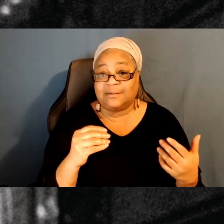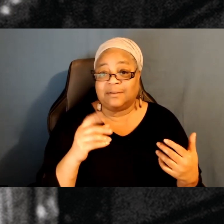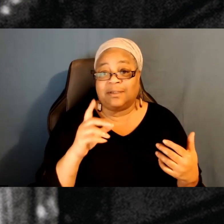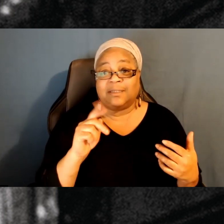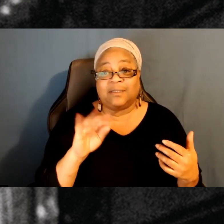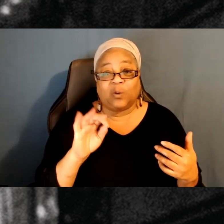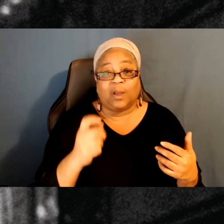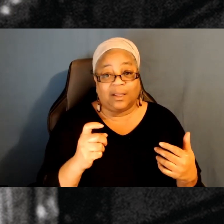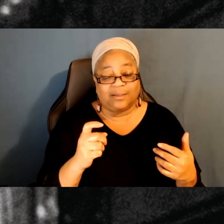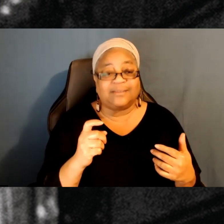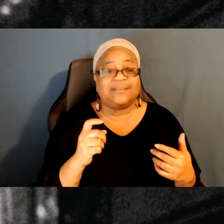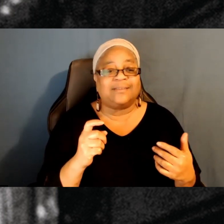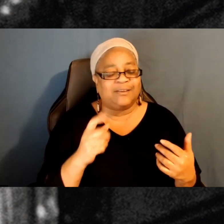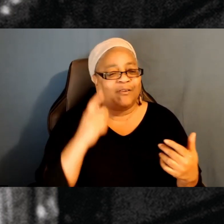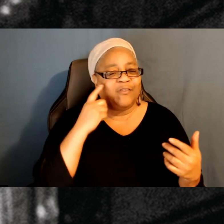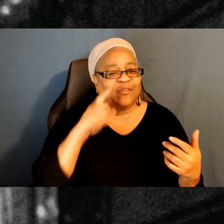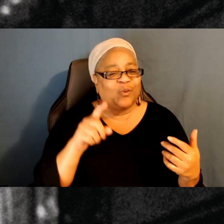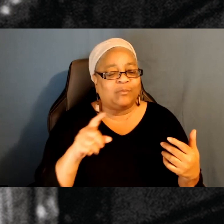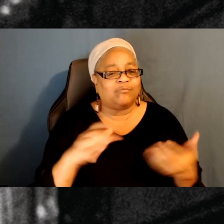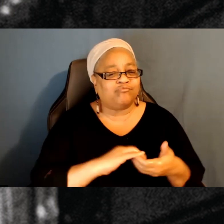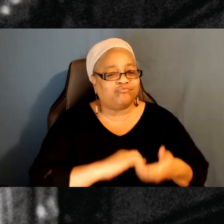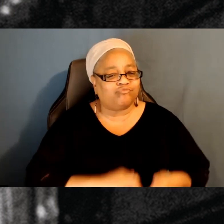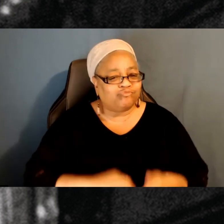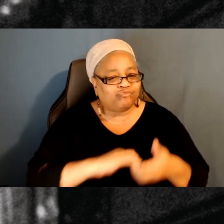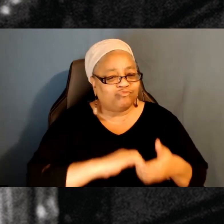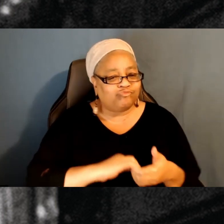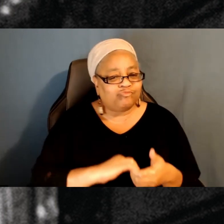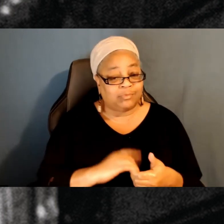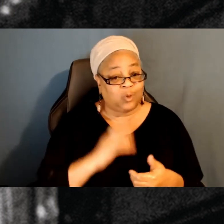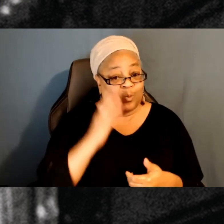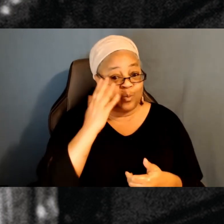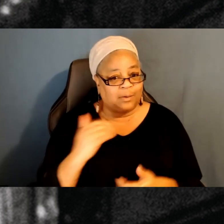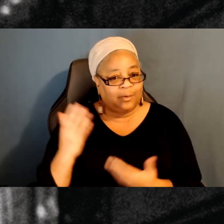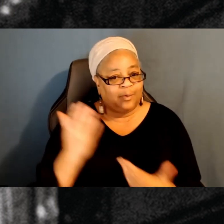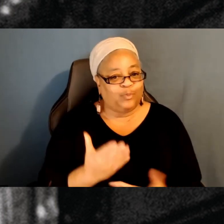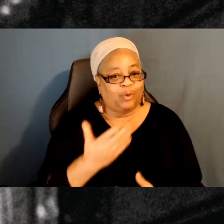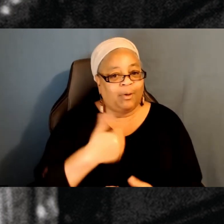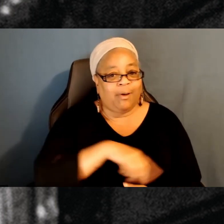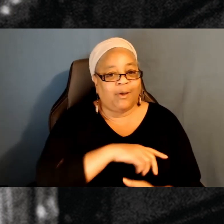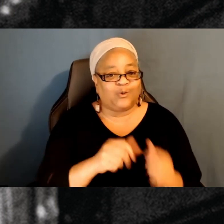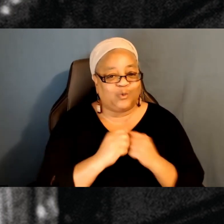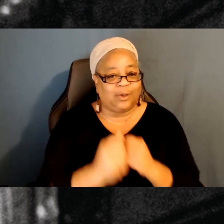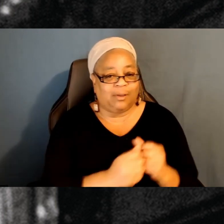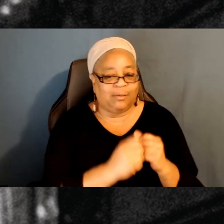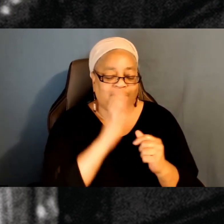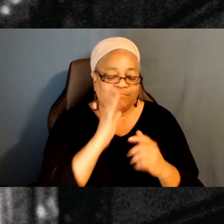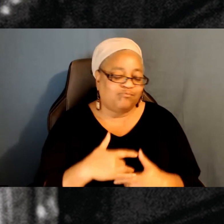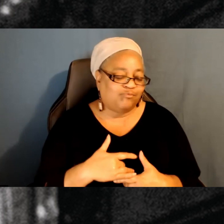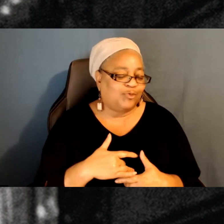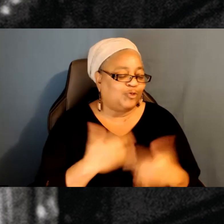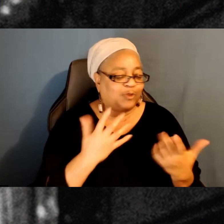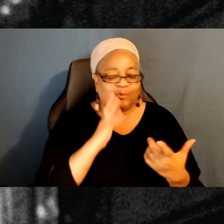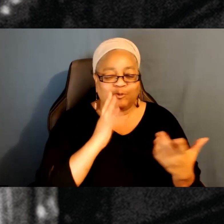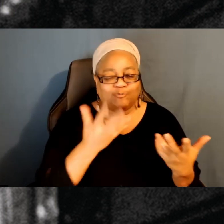Earwigs, for the collaboration that has brought us together. I am really delighted to be in the company